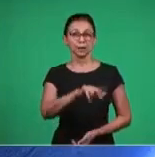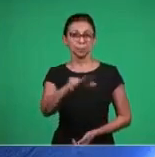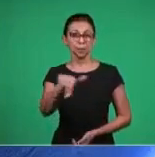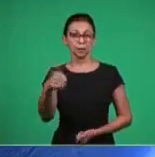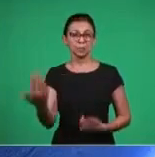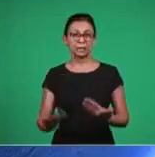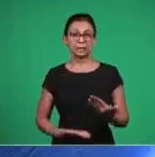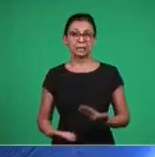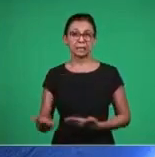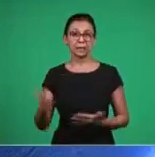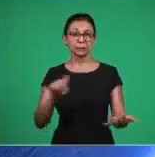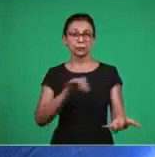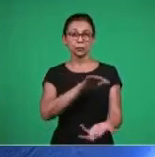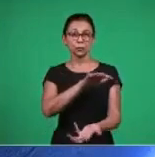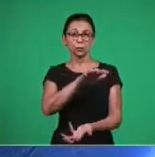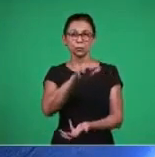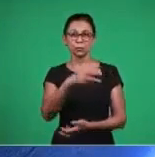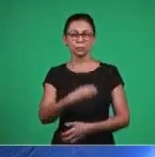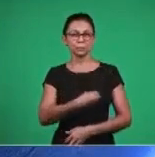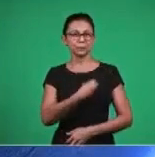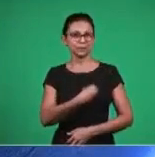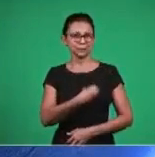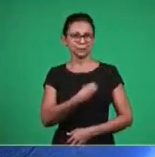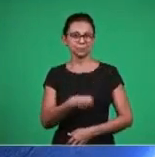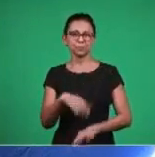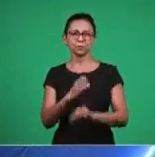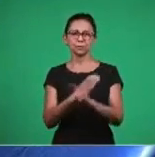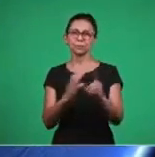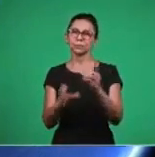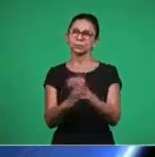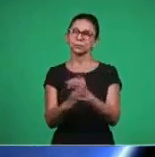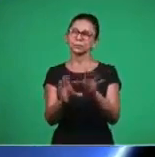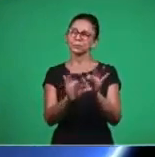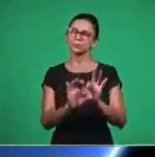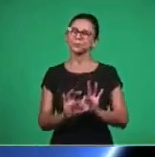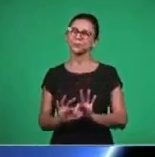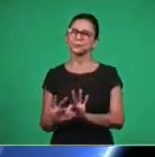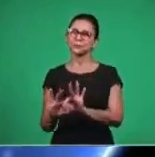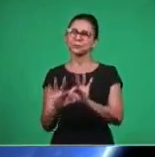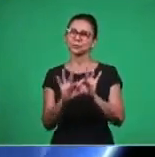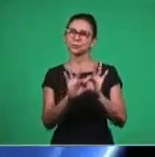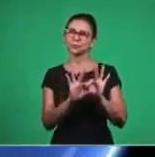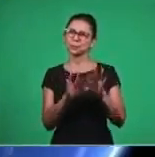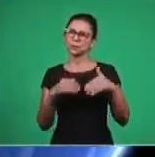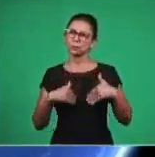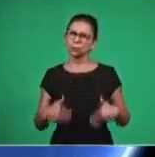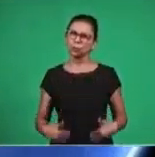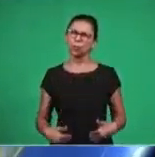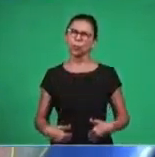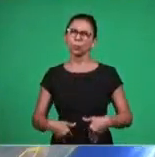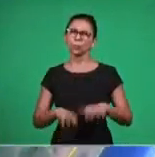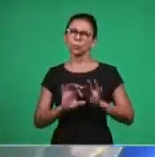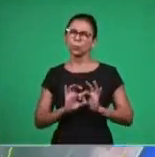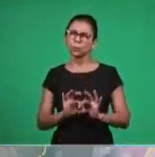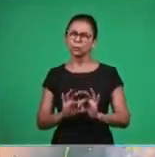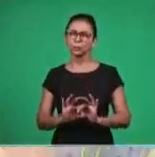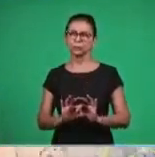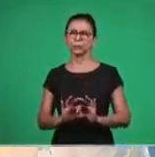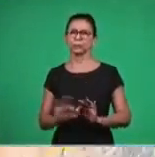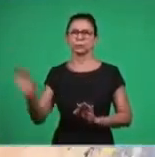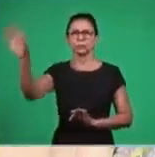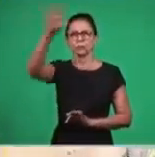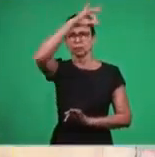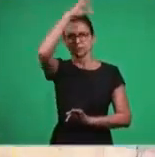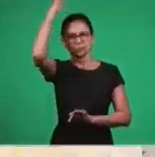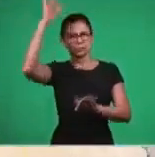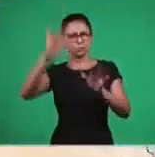Brethren from every part of the world participate in the same service, jointly, in the same body, and in the